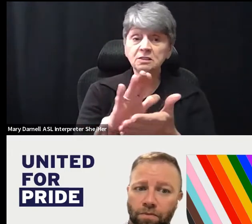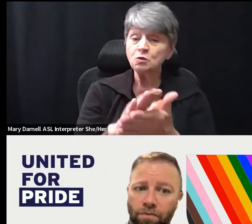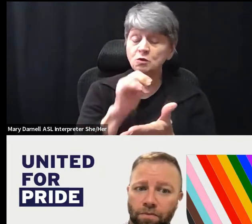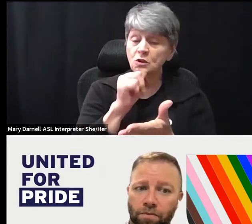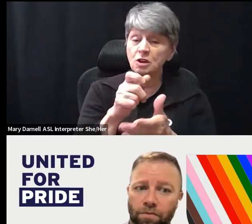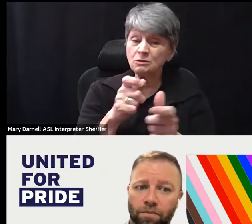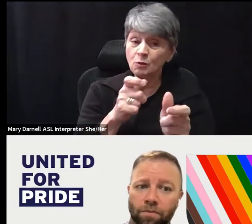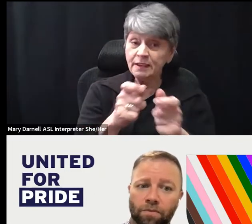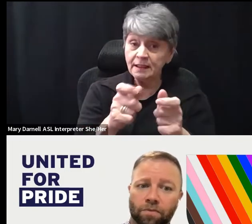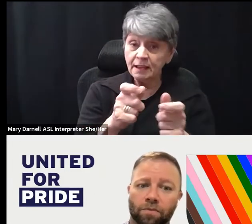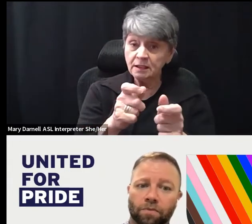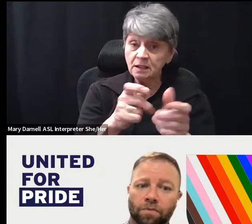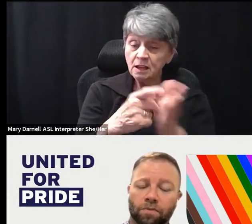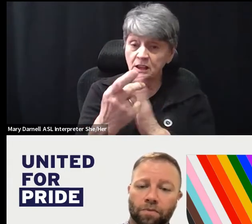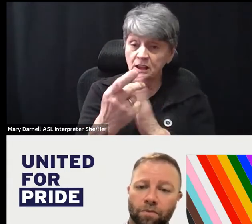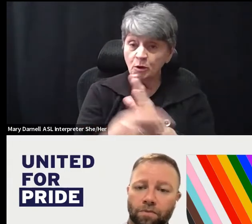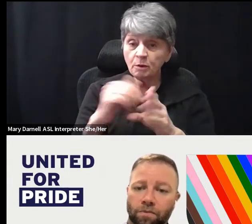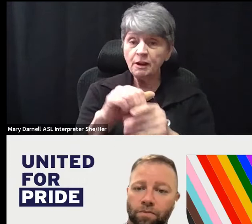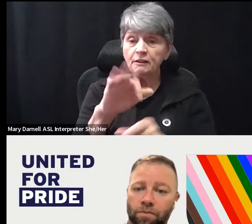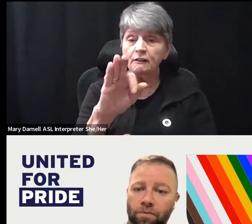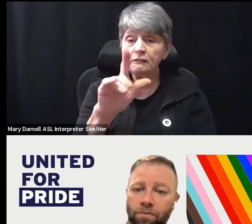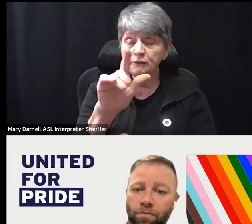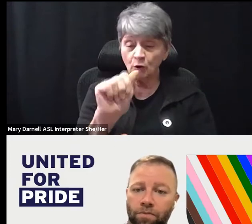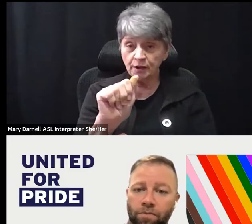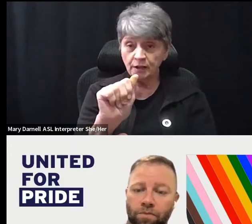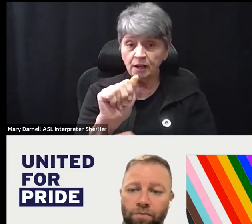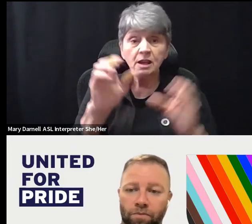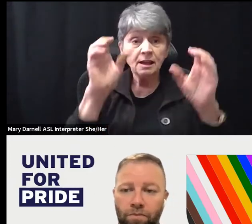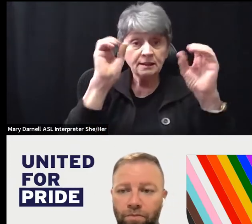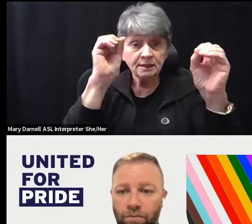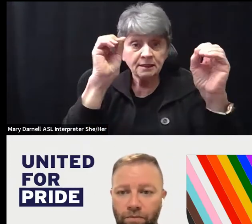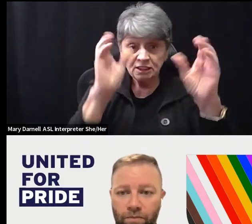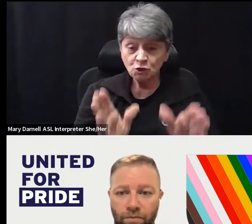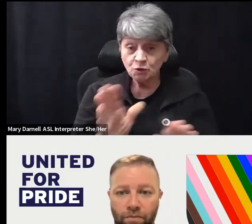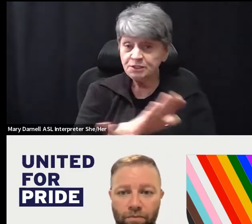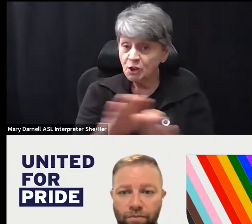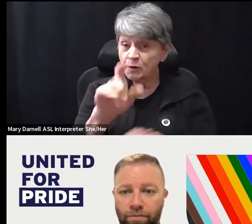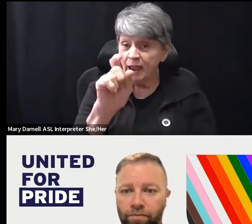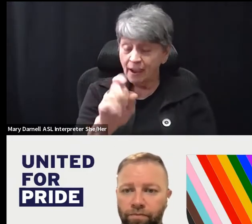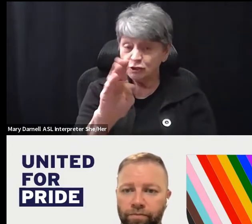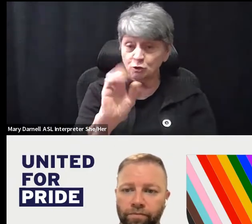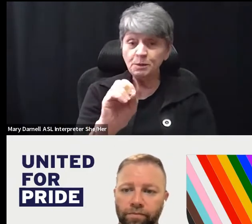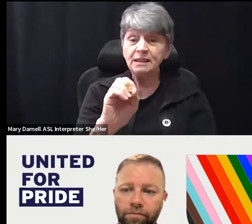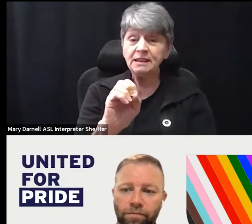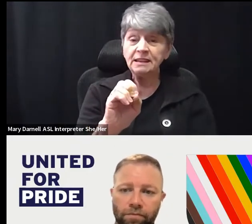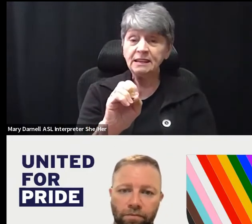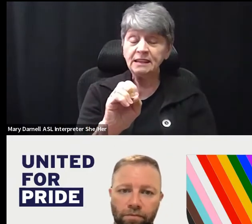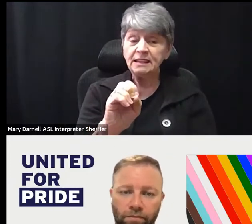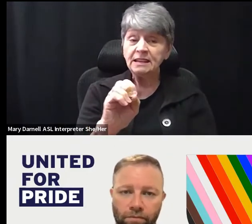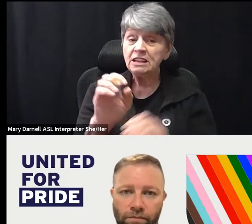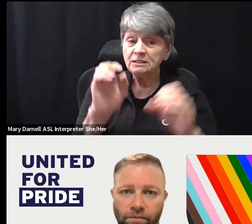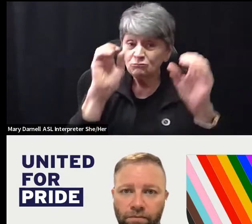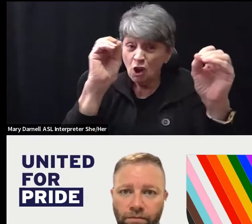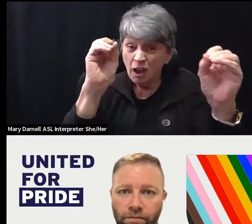like the program in Florida, like the teachers don't have to be actually taught or have any standards that they can